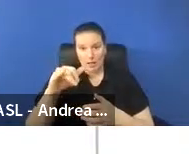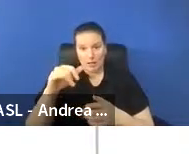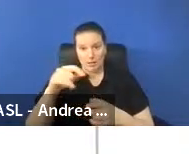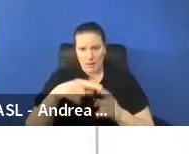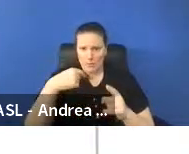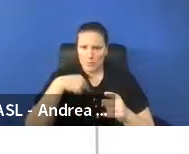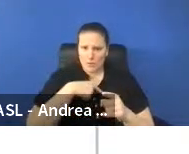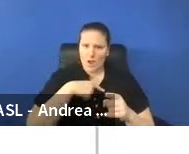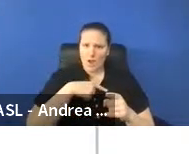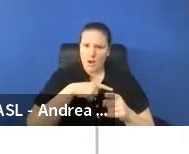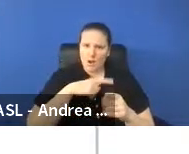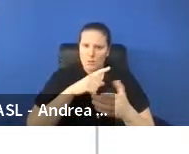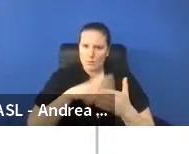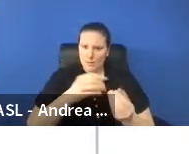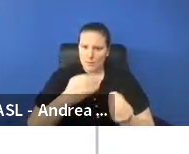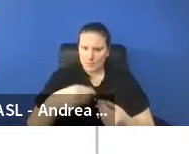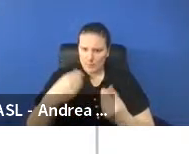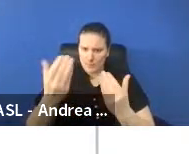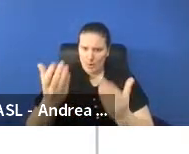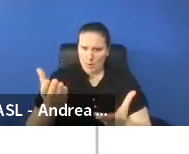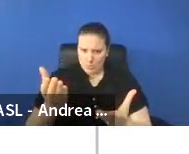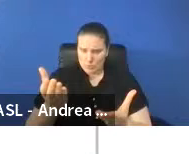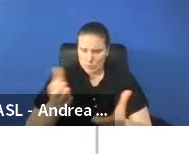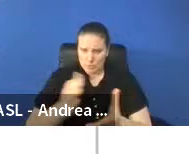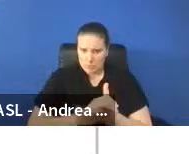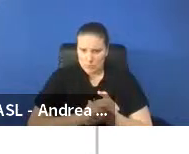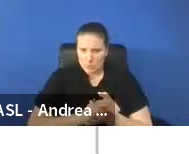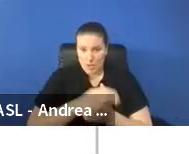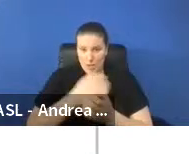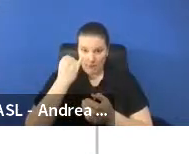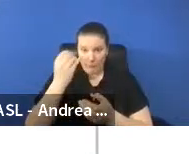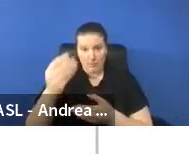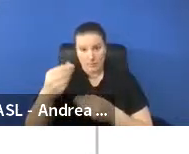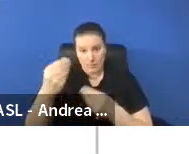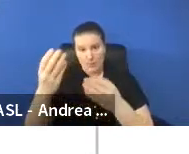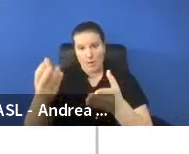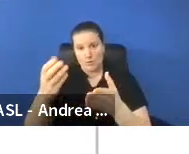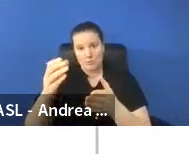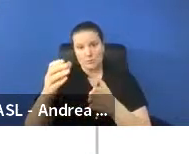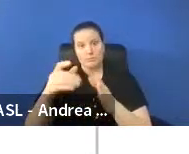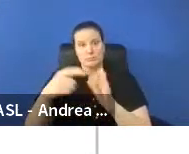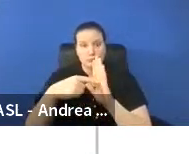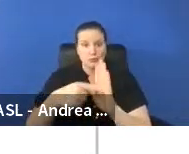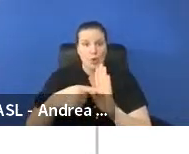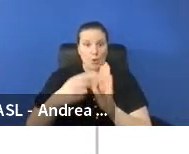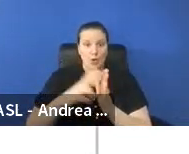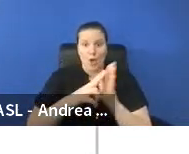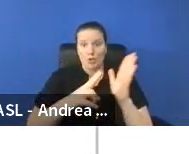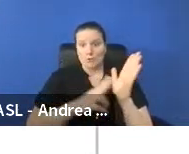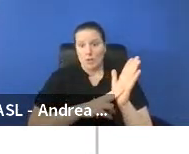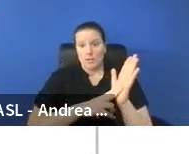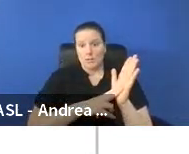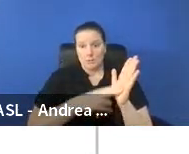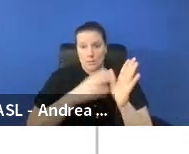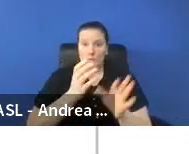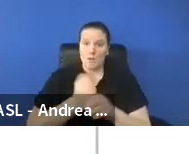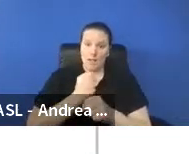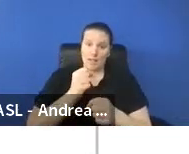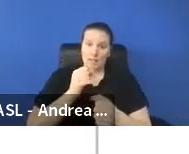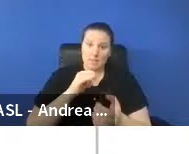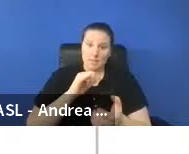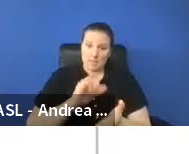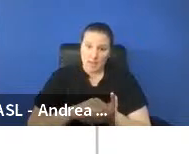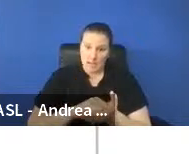decision makers on what we propose, however. And if we propose a status quo contract, then we will get a status